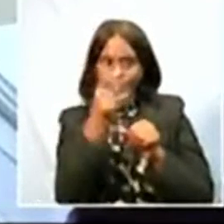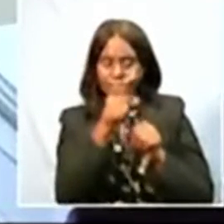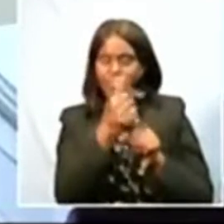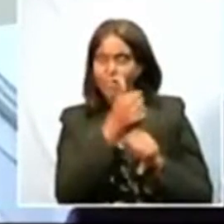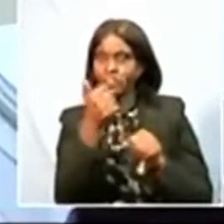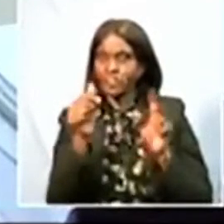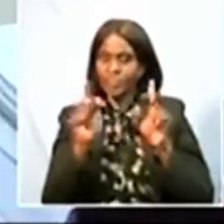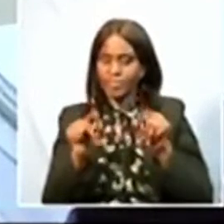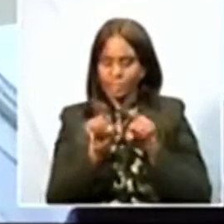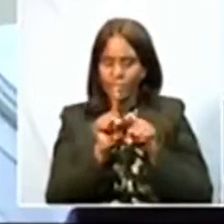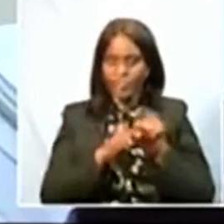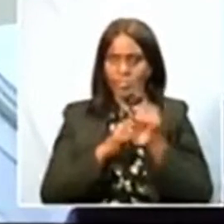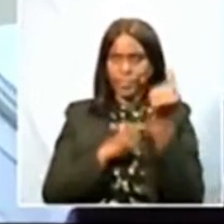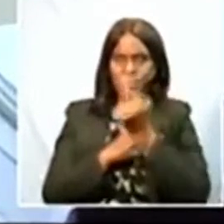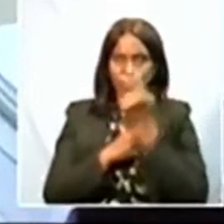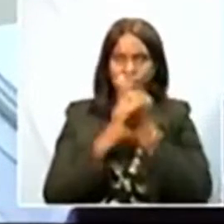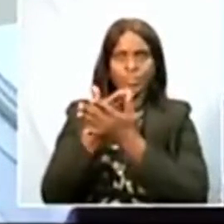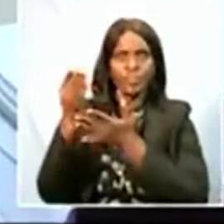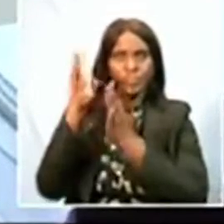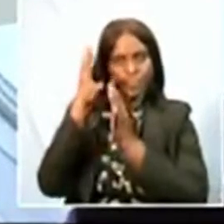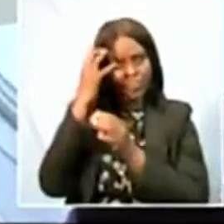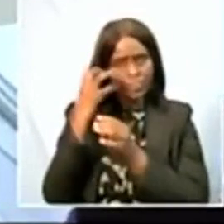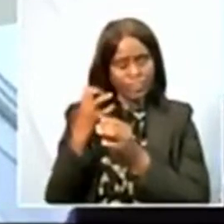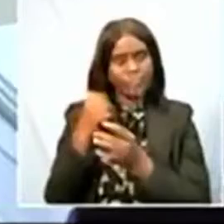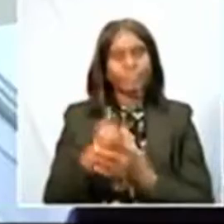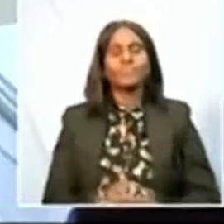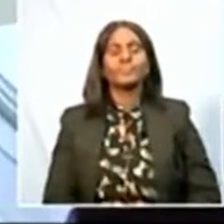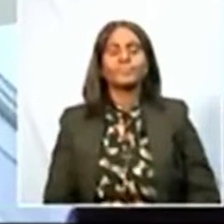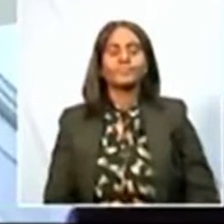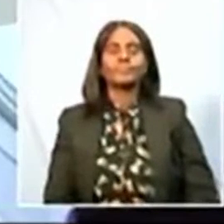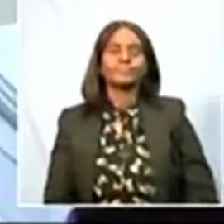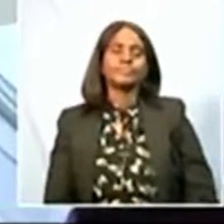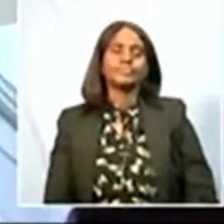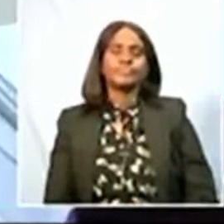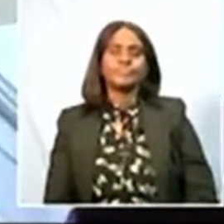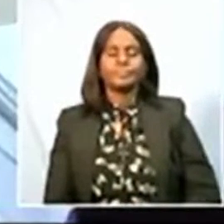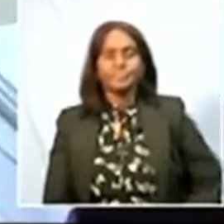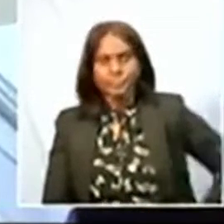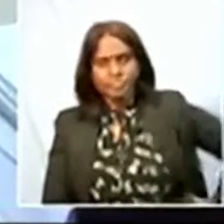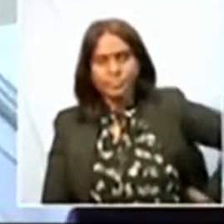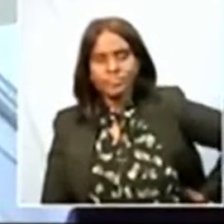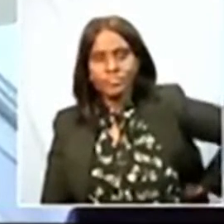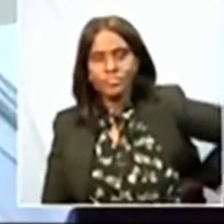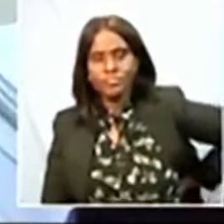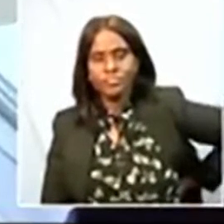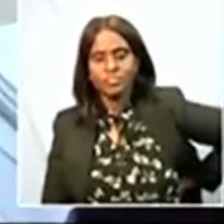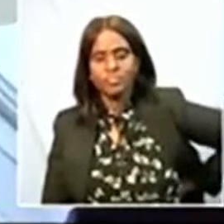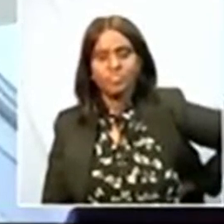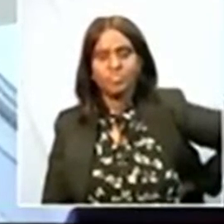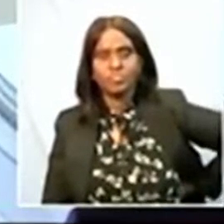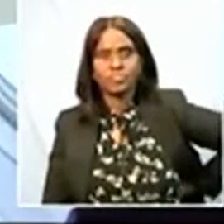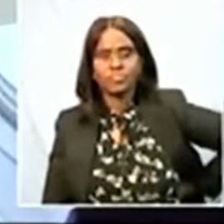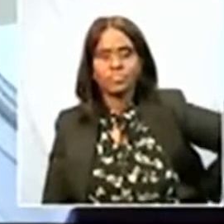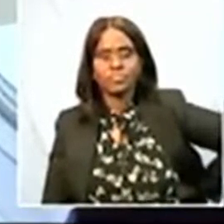other persons? You charged only the procurement officer on this matter. Thank you,